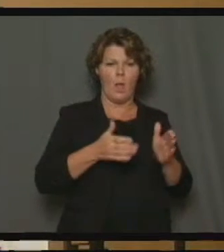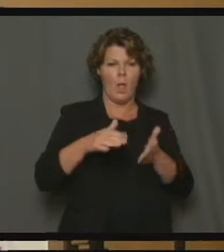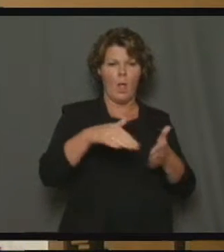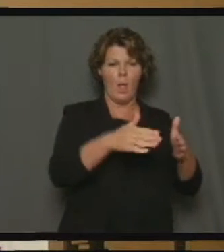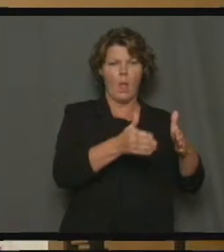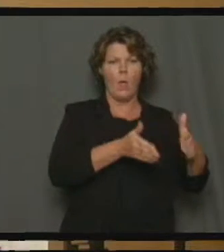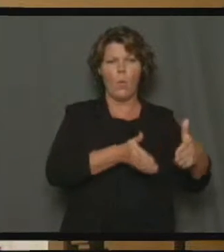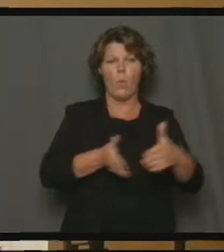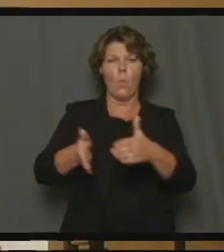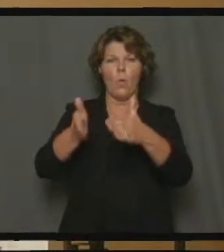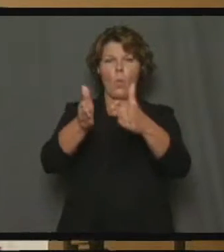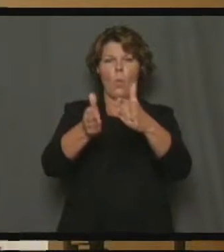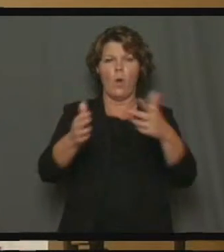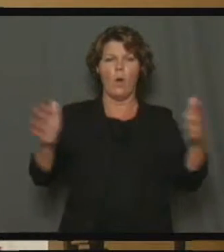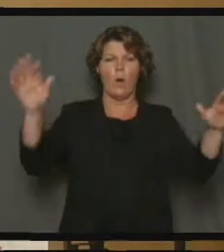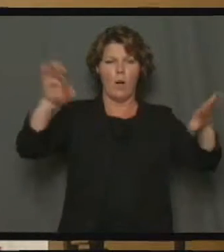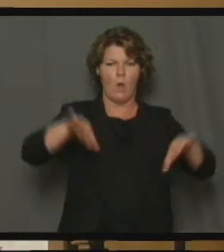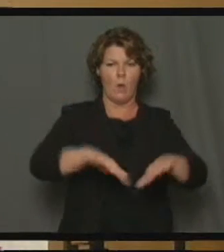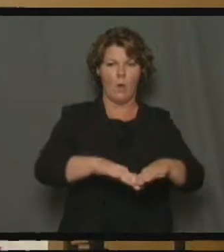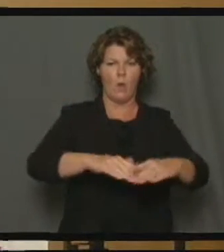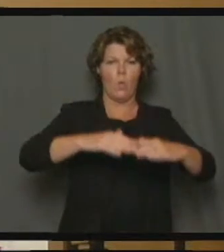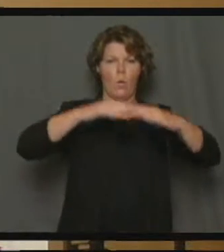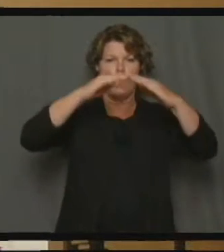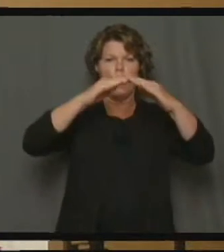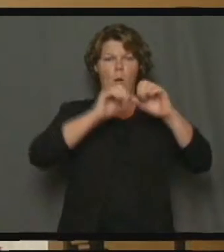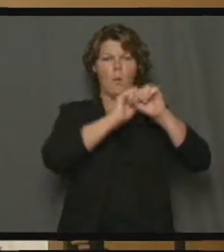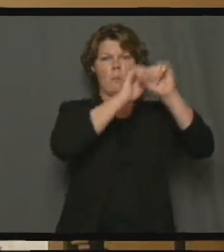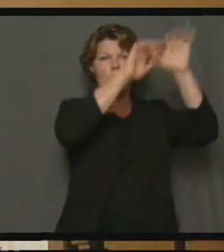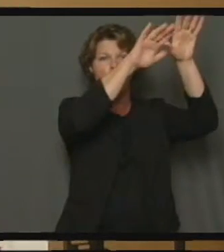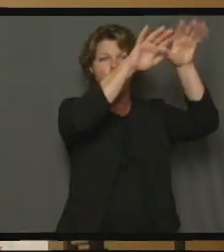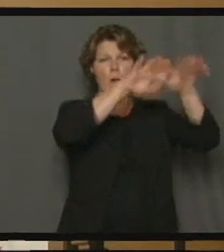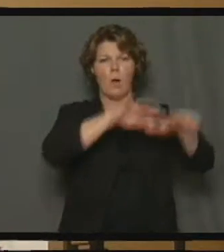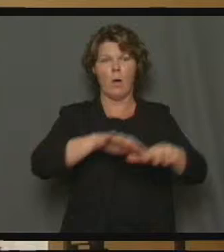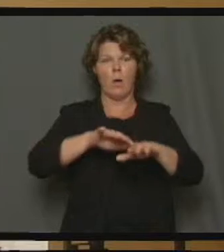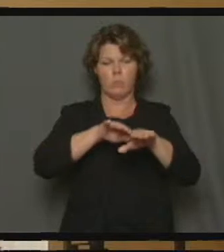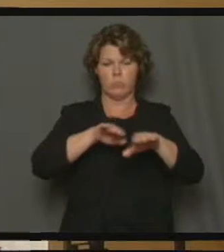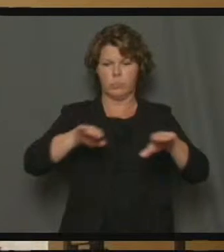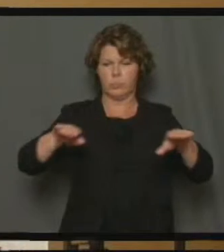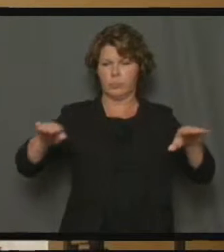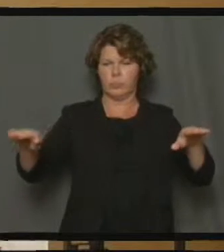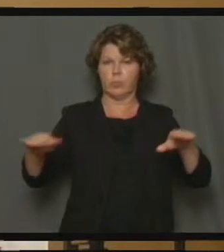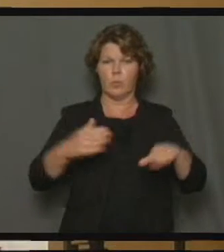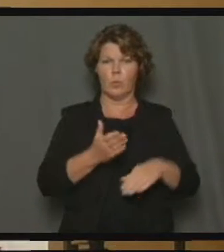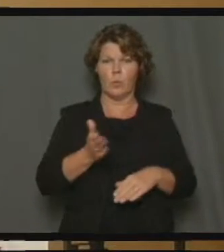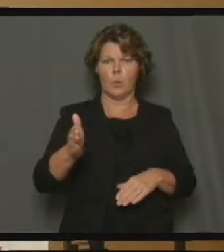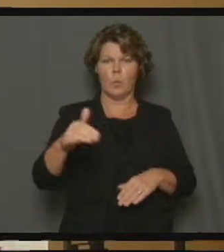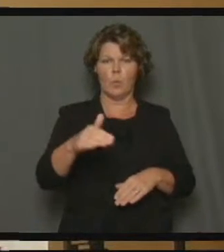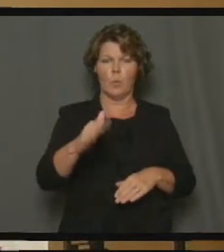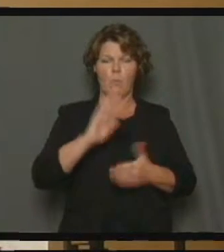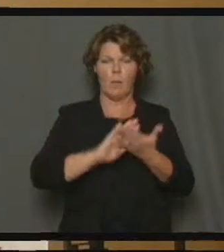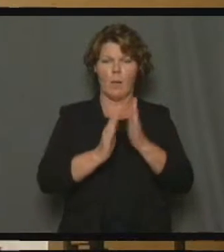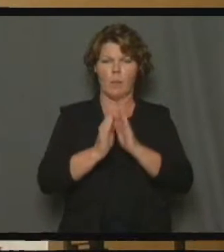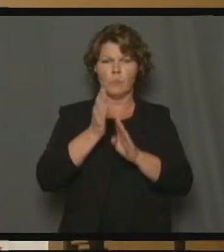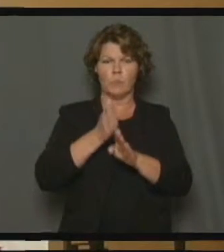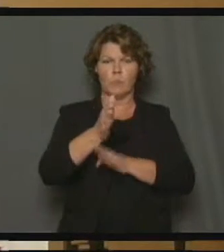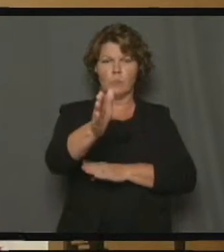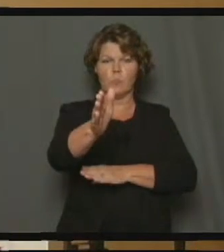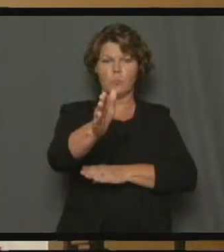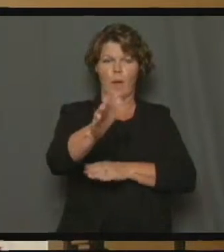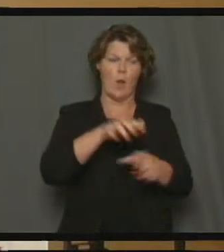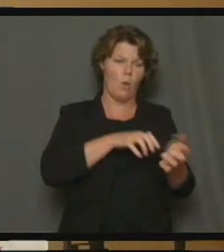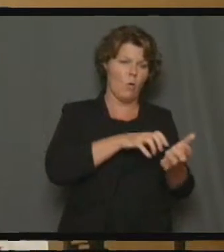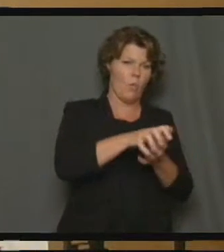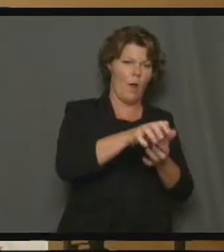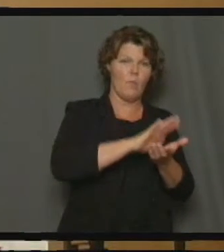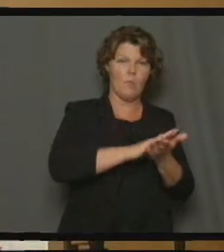Every valley shall be filled, and every mountain and hill shall be made low, and the crooked shall become straight, and the rough places shall become